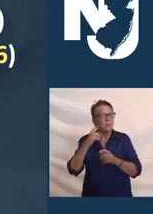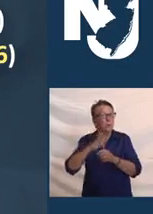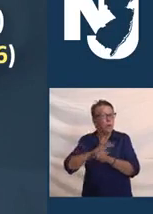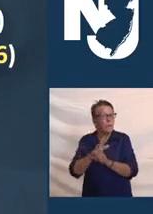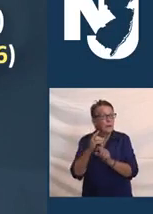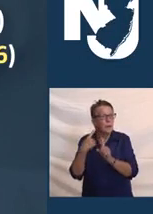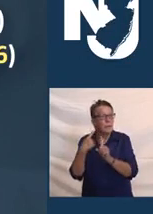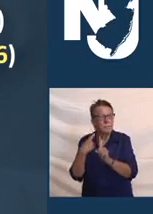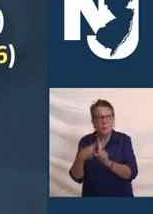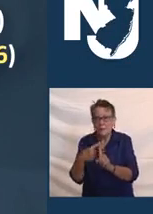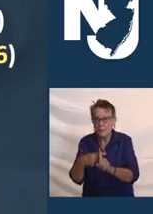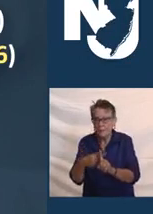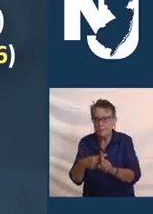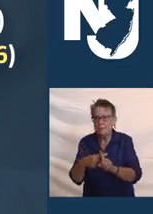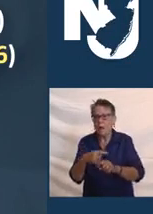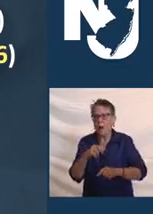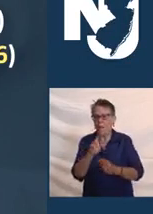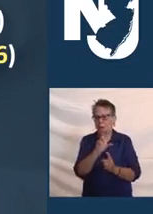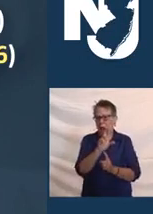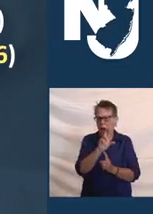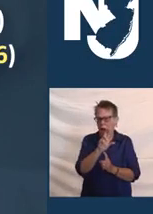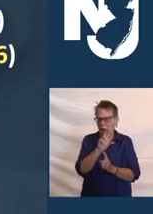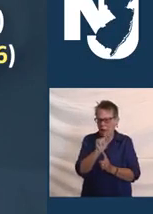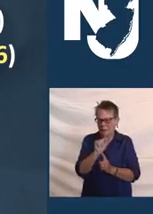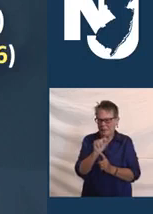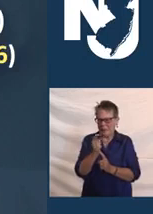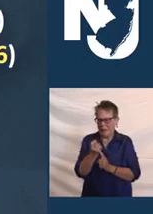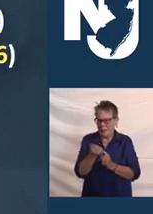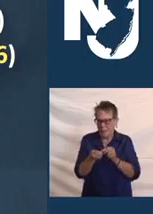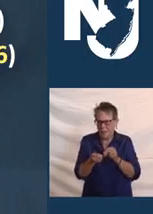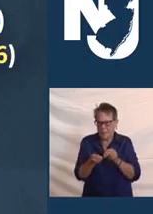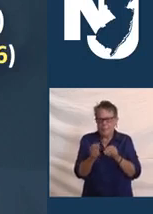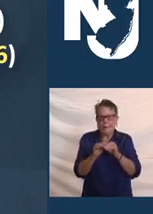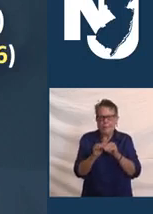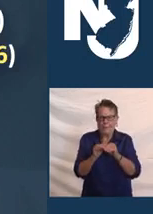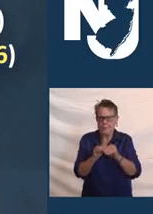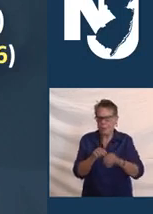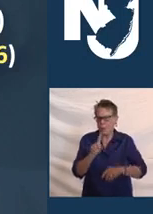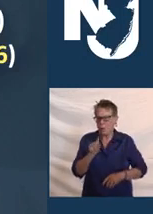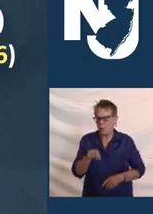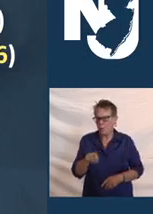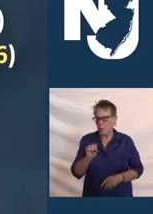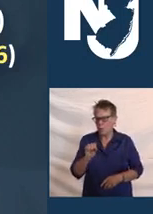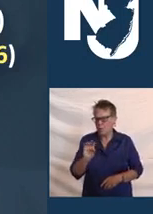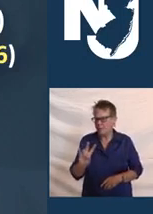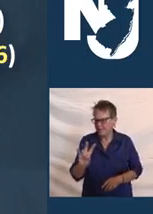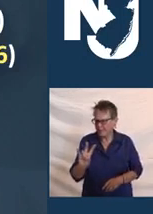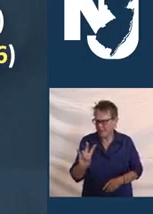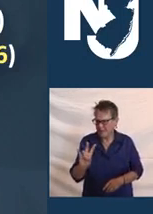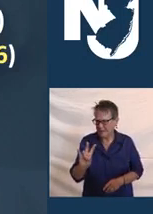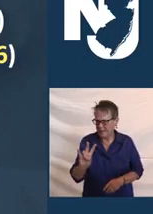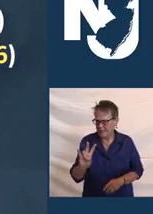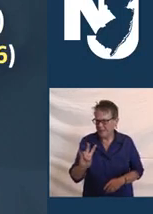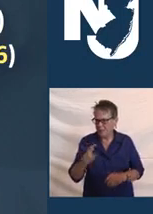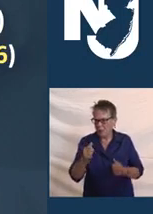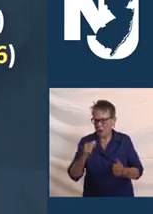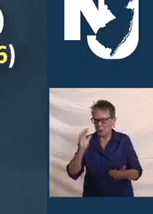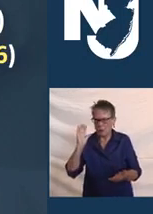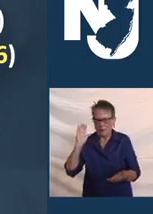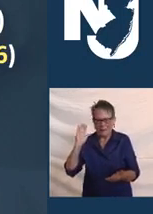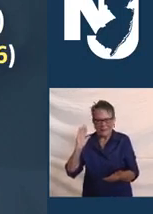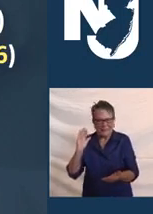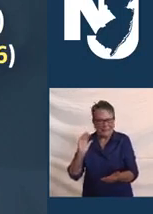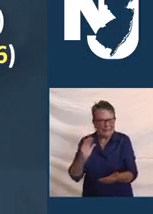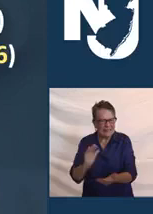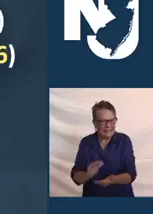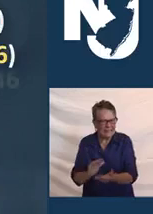up slightly as we had a few days last week with big positive test returns. So we need to focus on getting that back down again. Here are the